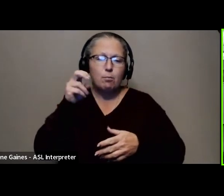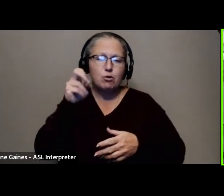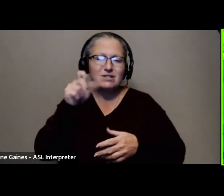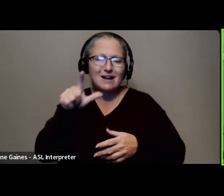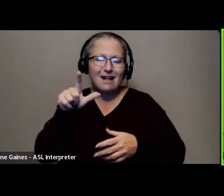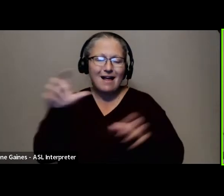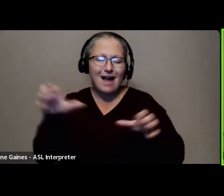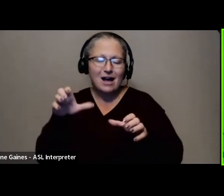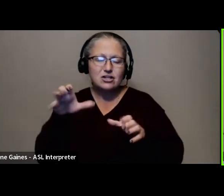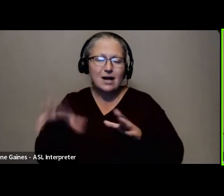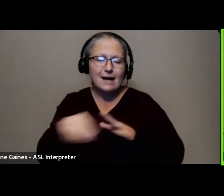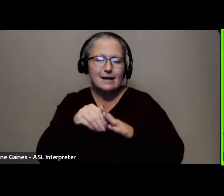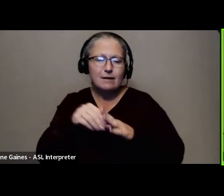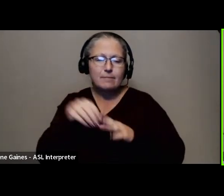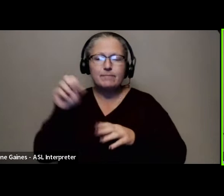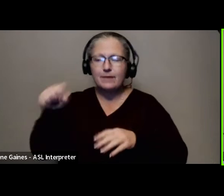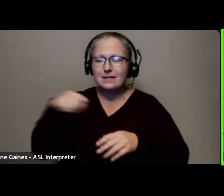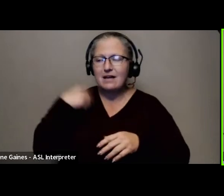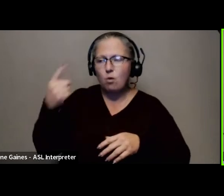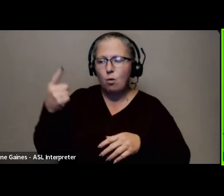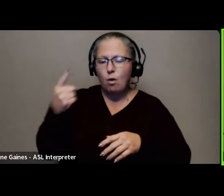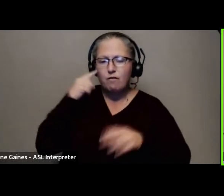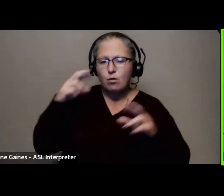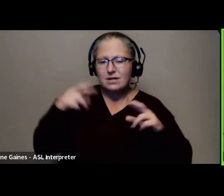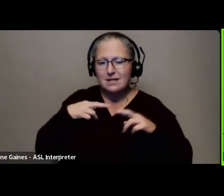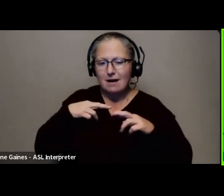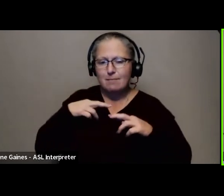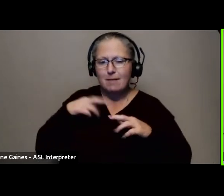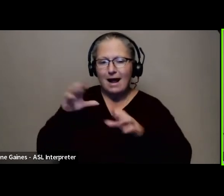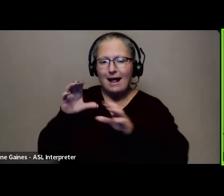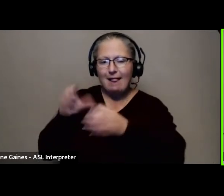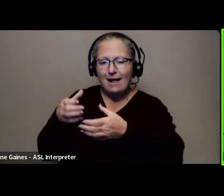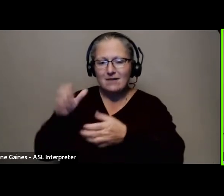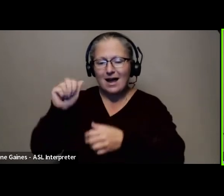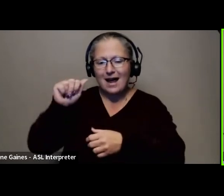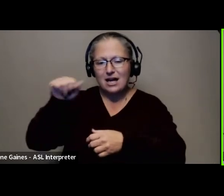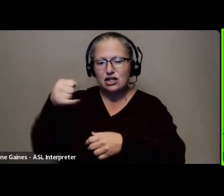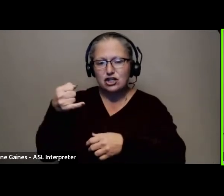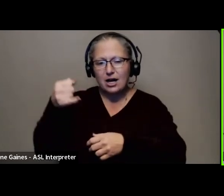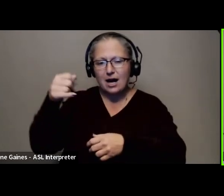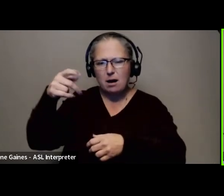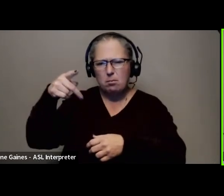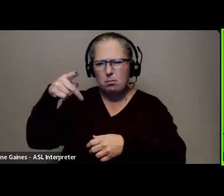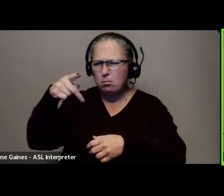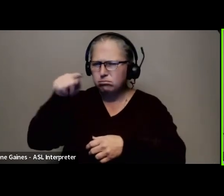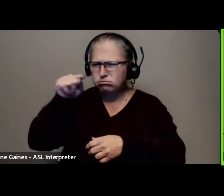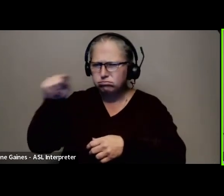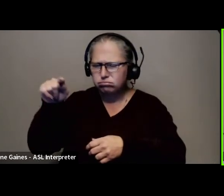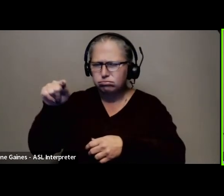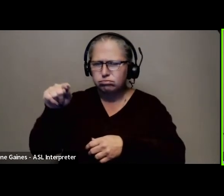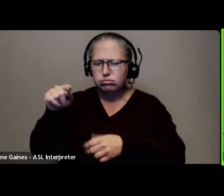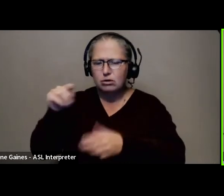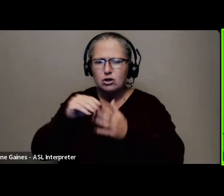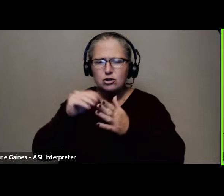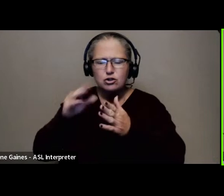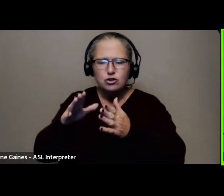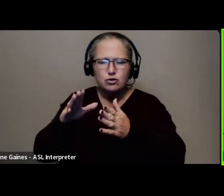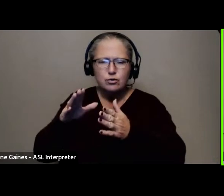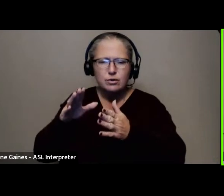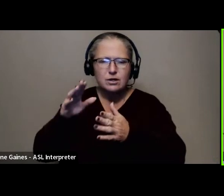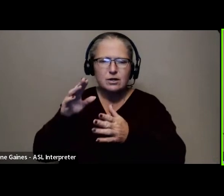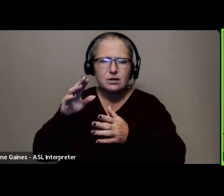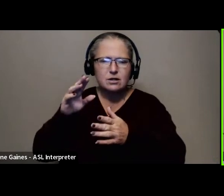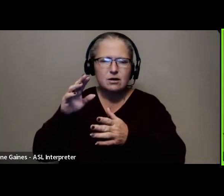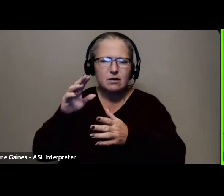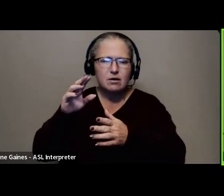Yeah, so we have one acknowledgement for retirement classified AJ Pratrat, our student nutrition services assistant